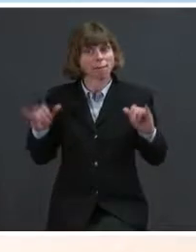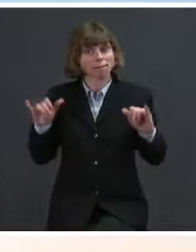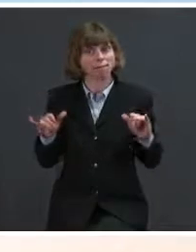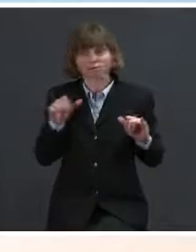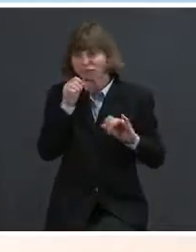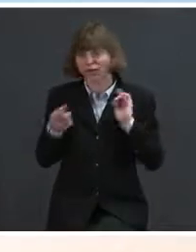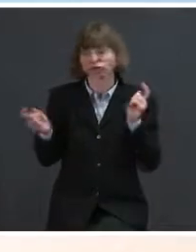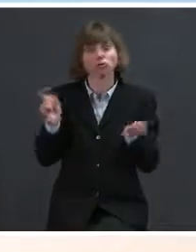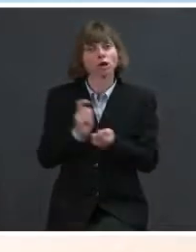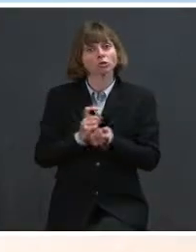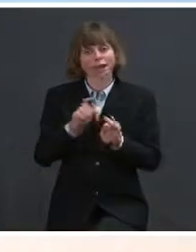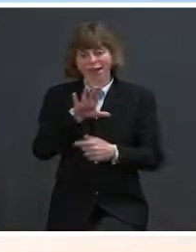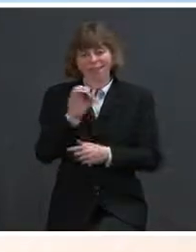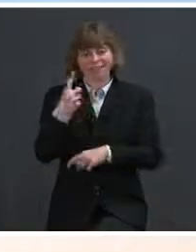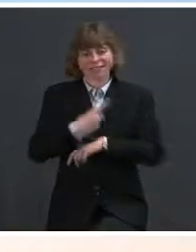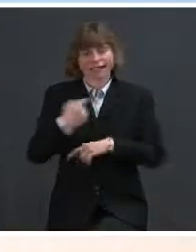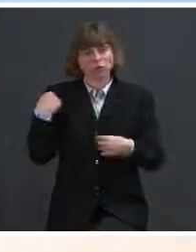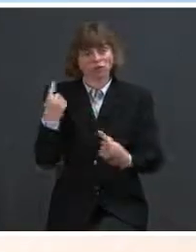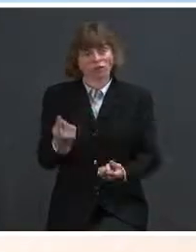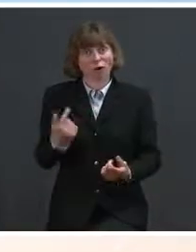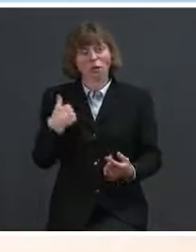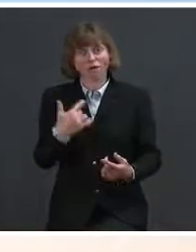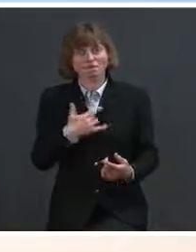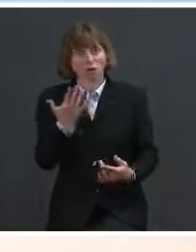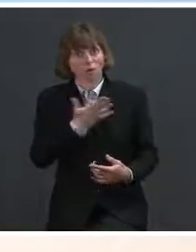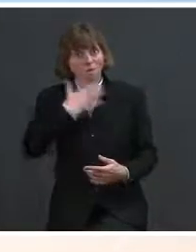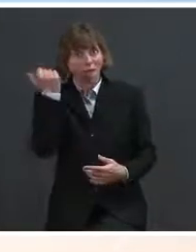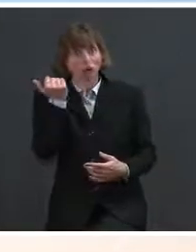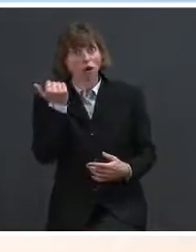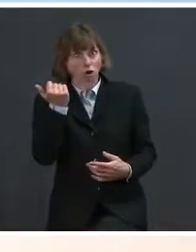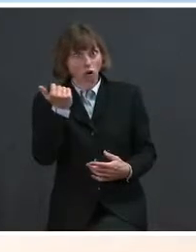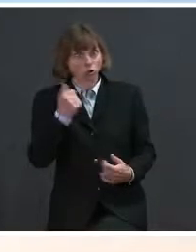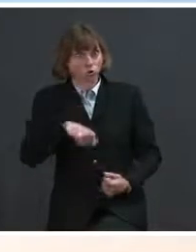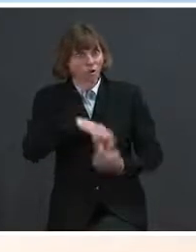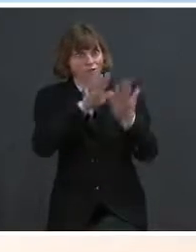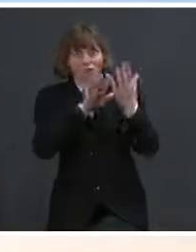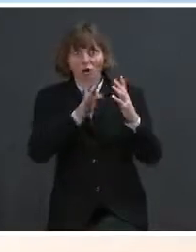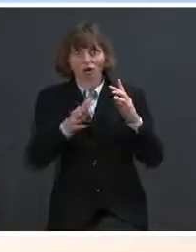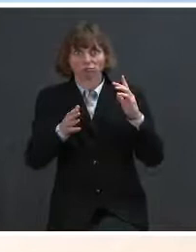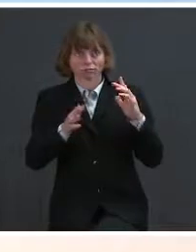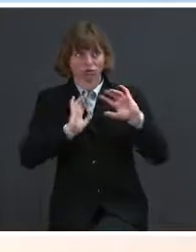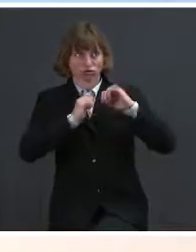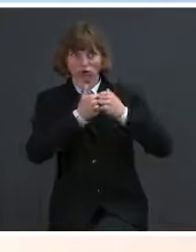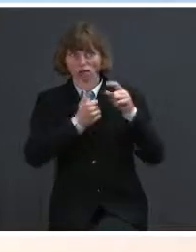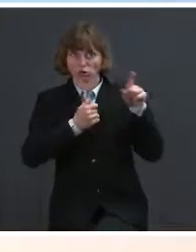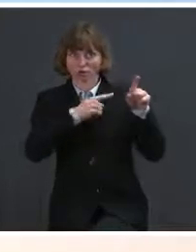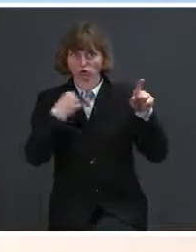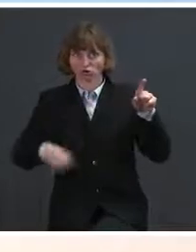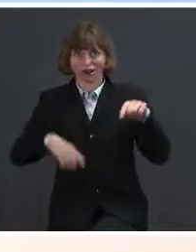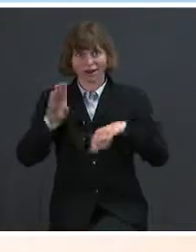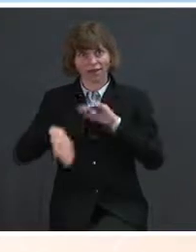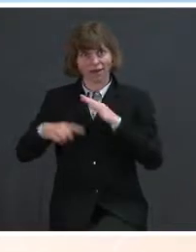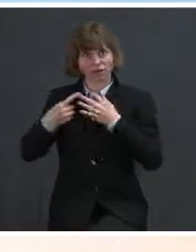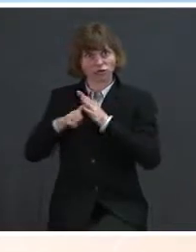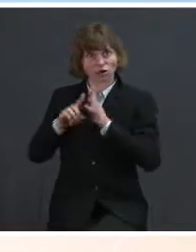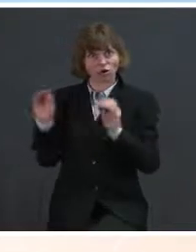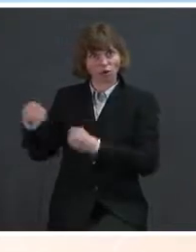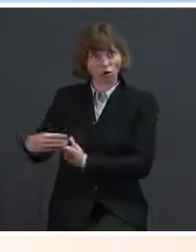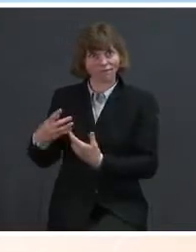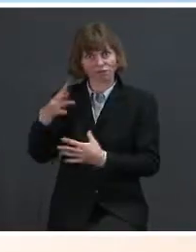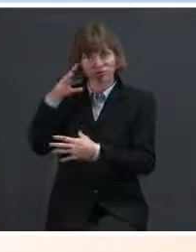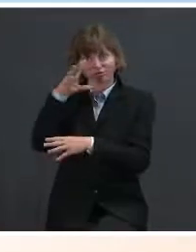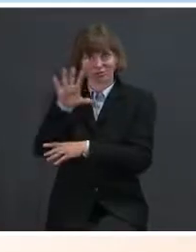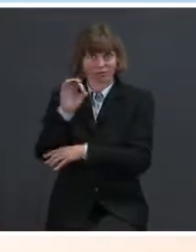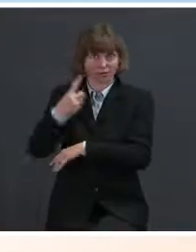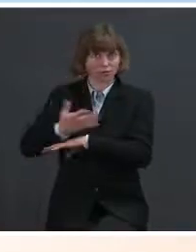China than we were the day that he took office. Yeah. Jake, Stephen Portnoy from CBS News Radio. Thanks for coming in and taking our questions. I want to ask you a